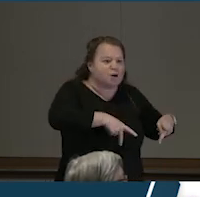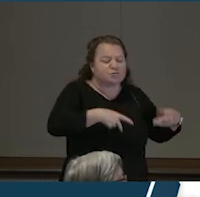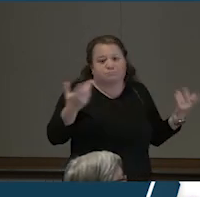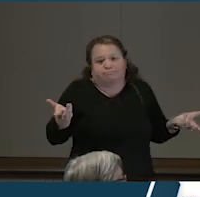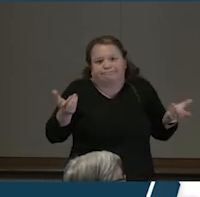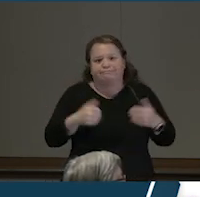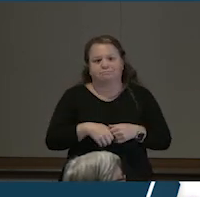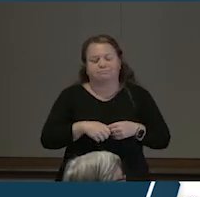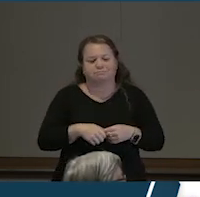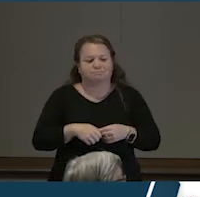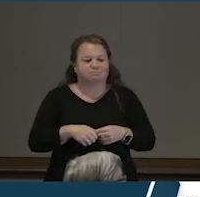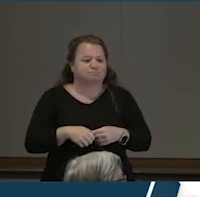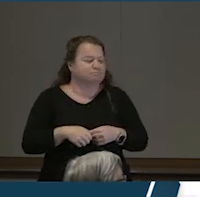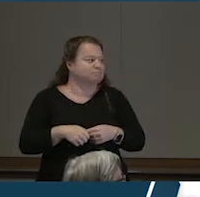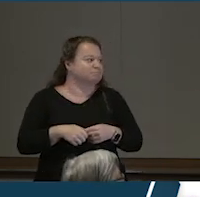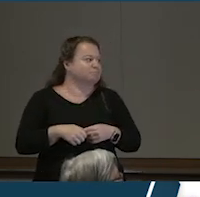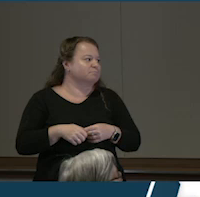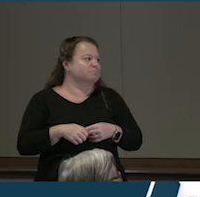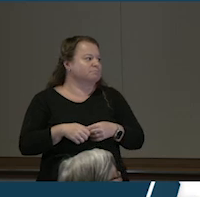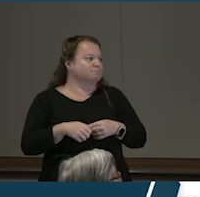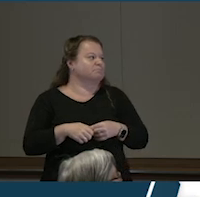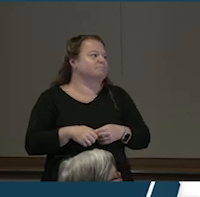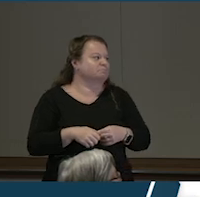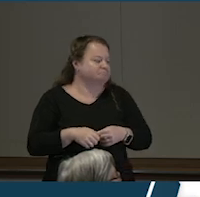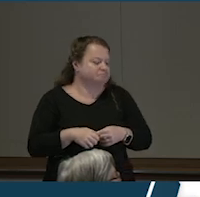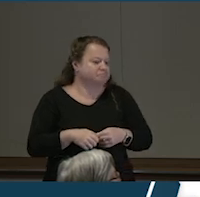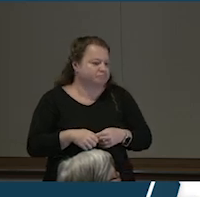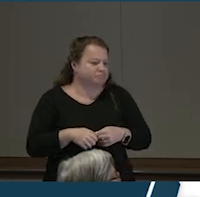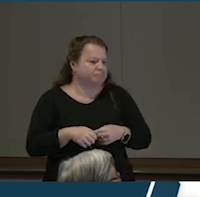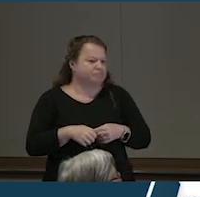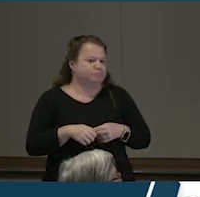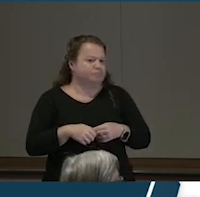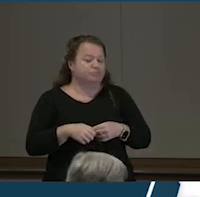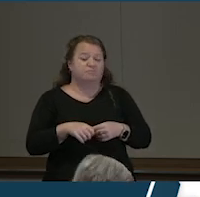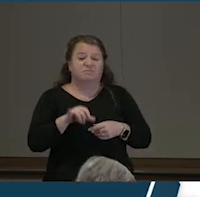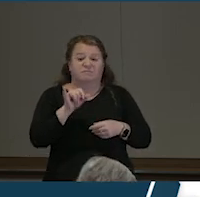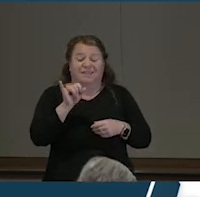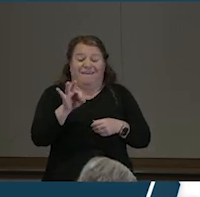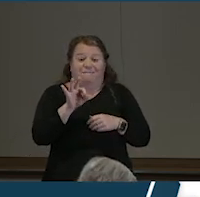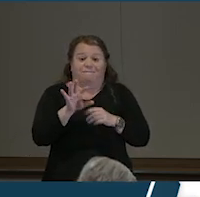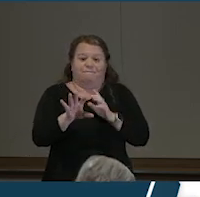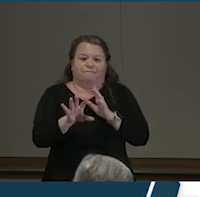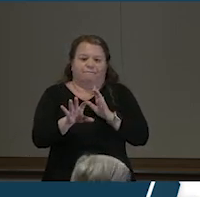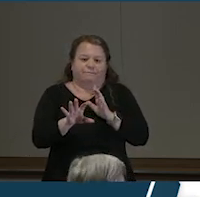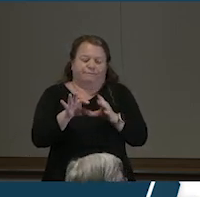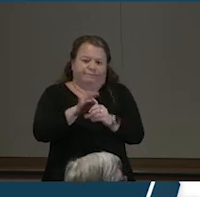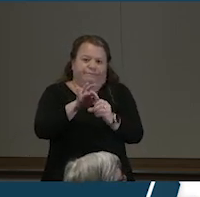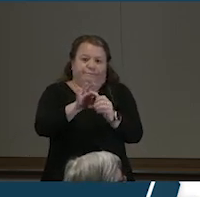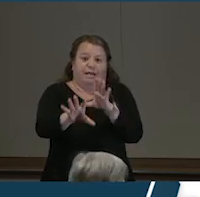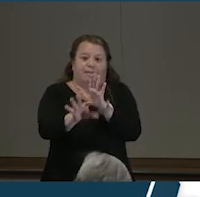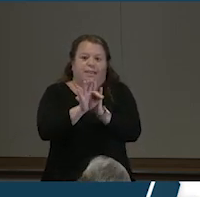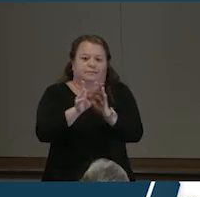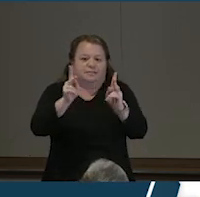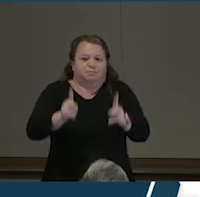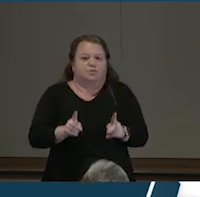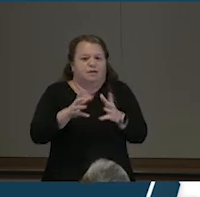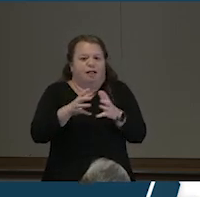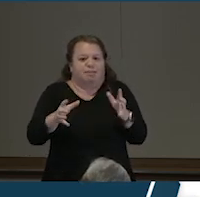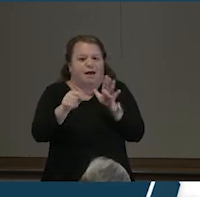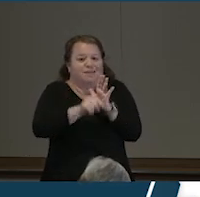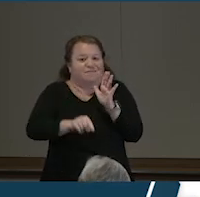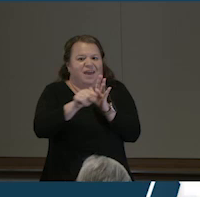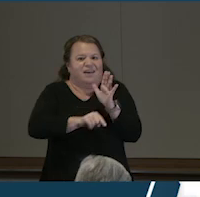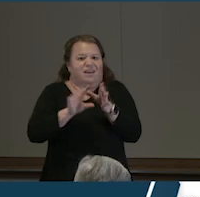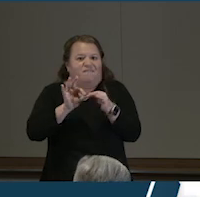is they get so much of that stuff. But then if they're an elected official, they may get tons of the negative, but they still manage to get